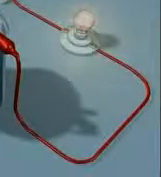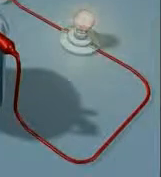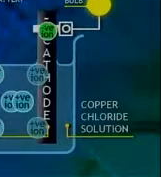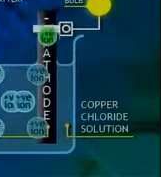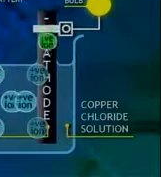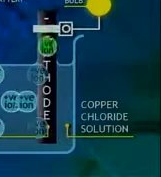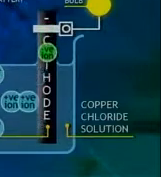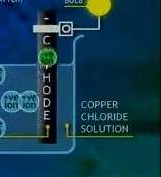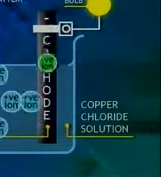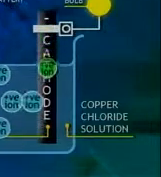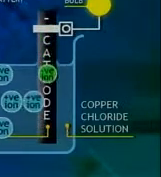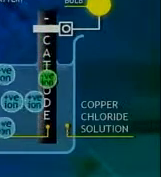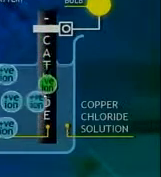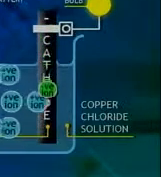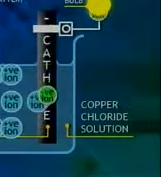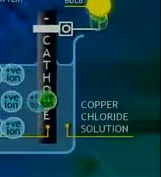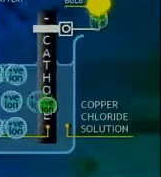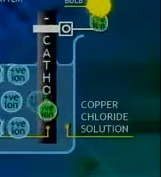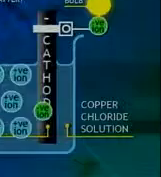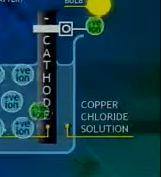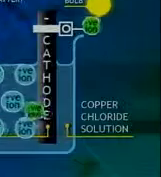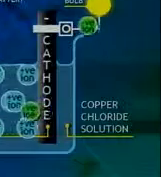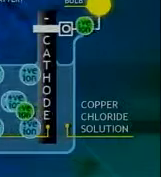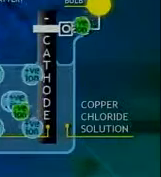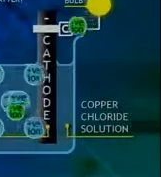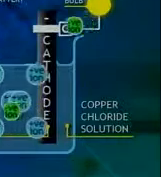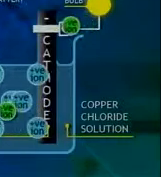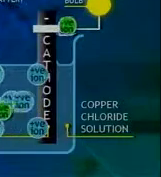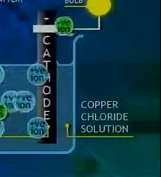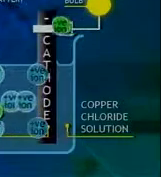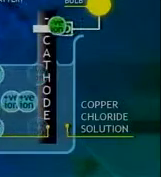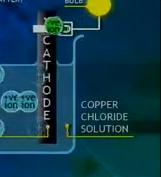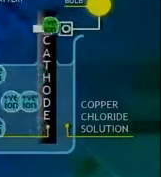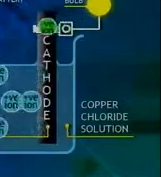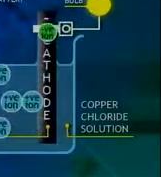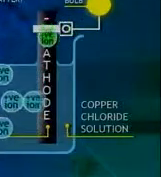again. Positive ion come to the